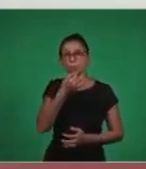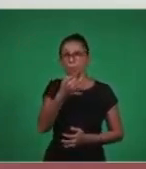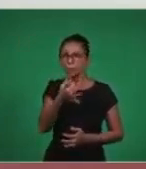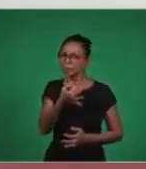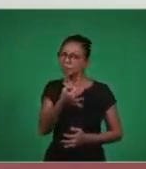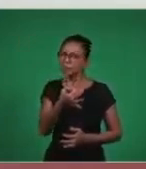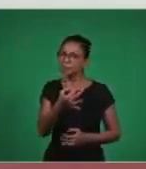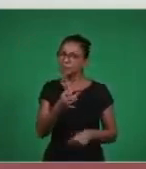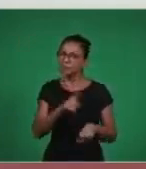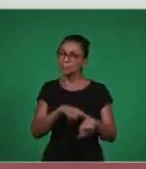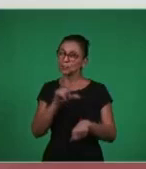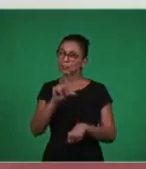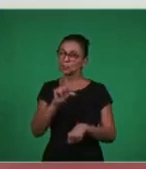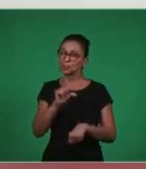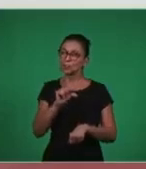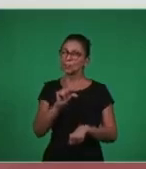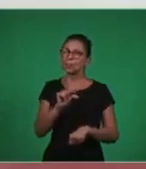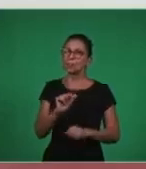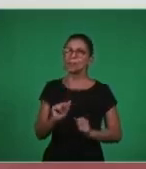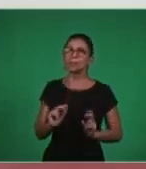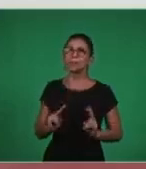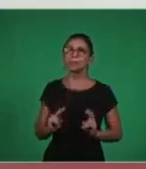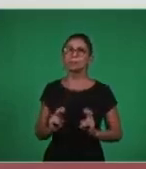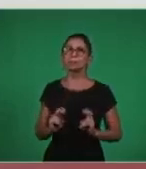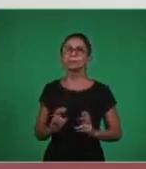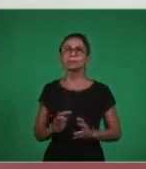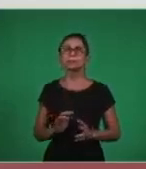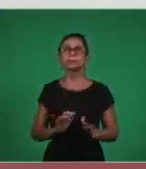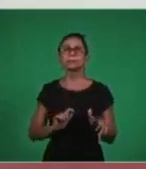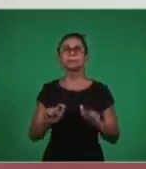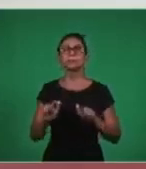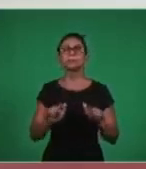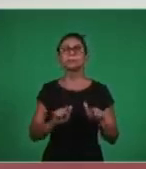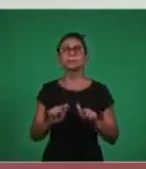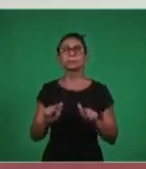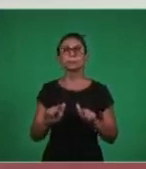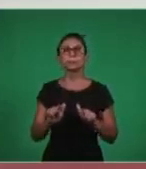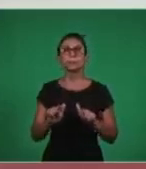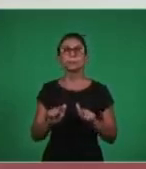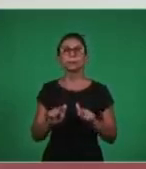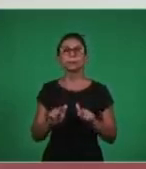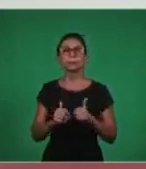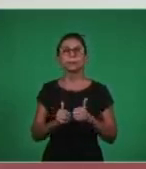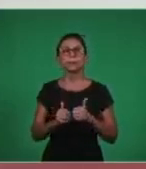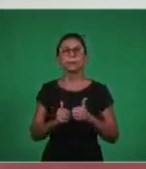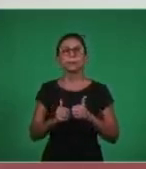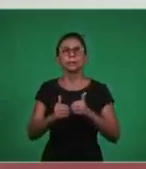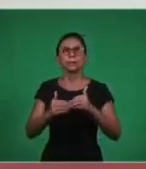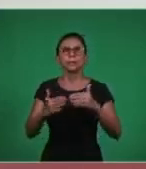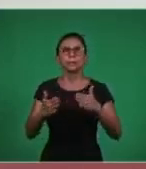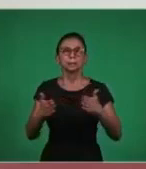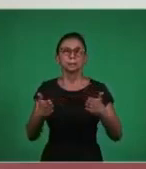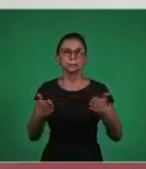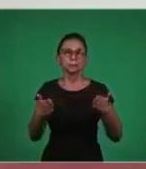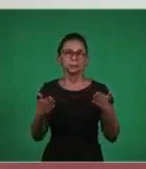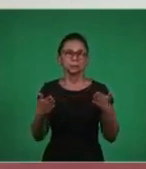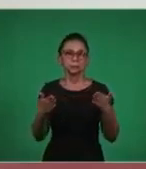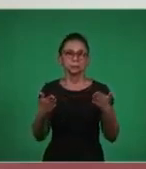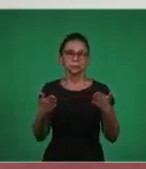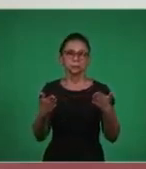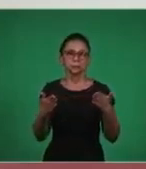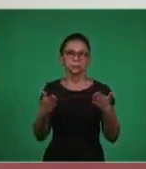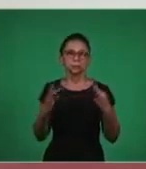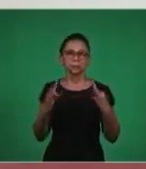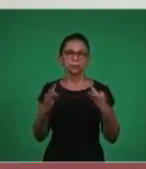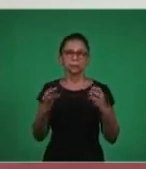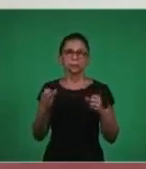his opinion, since our time is short, about the work that's being done, placed at the disposal of the